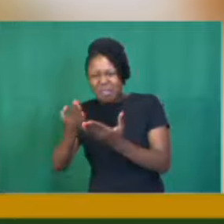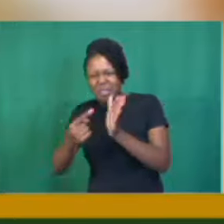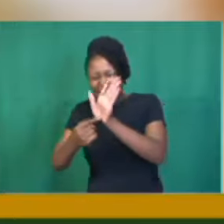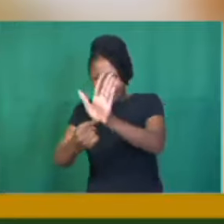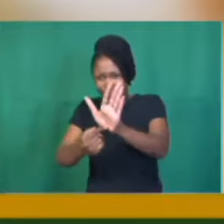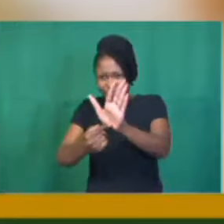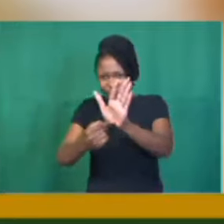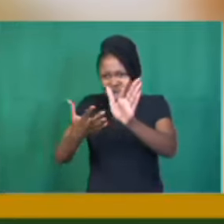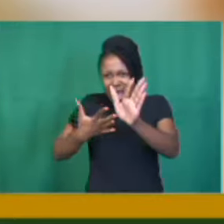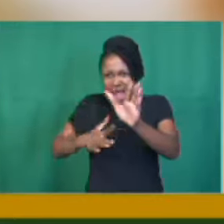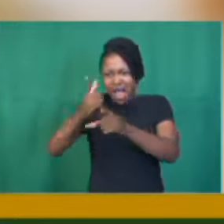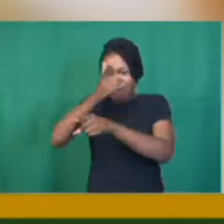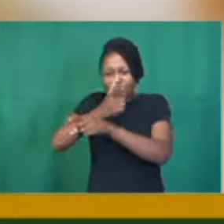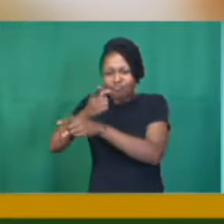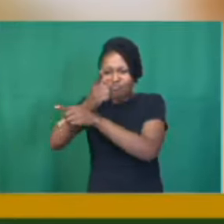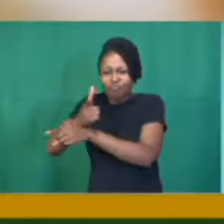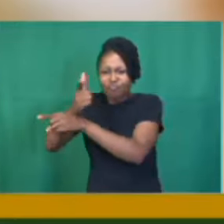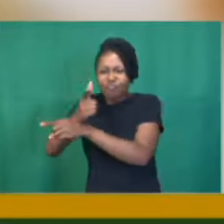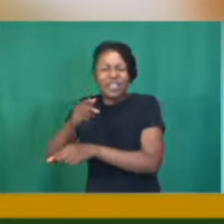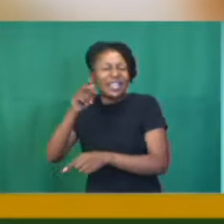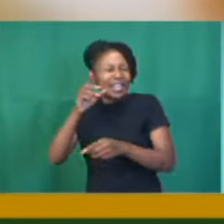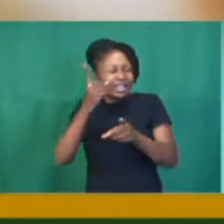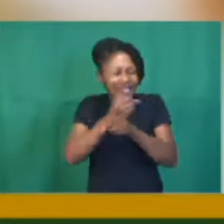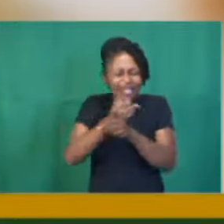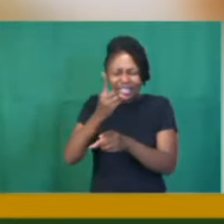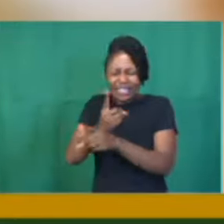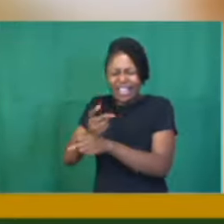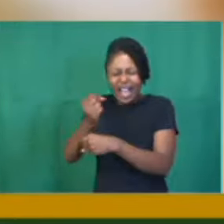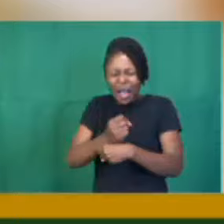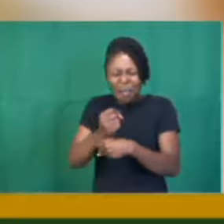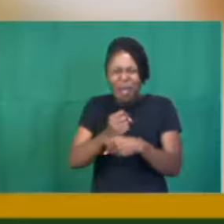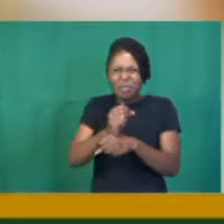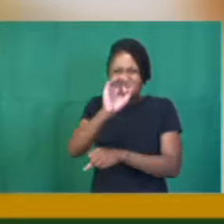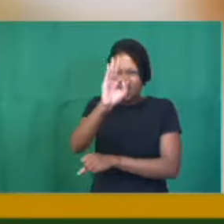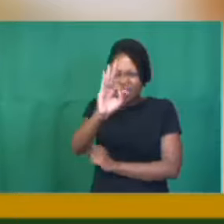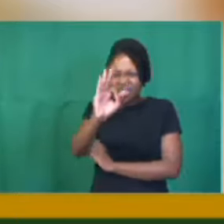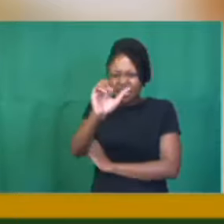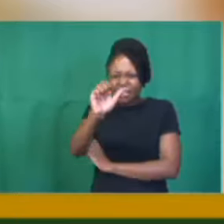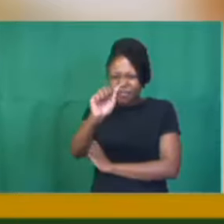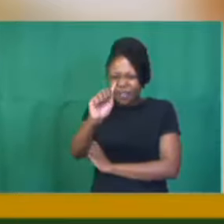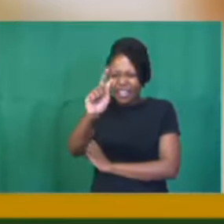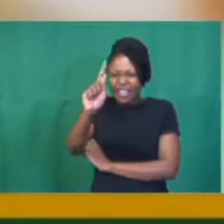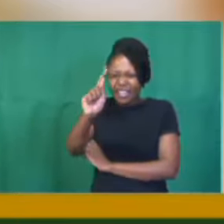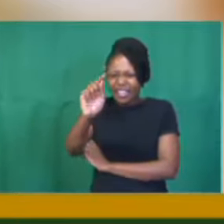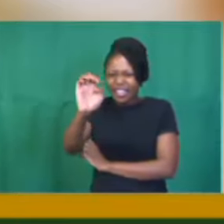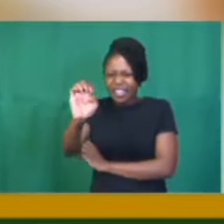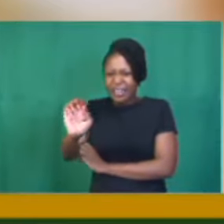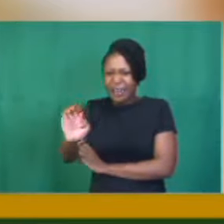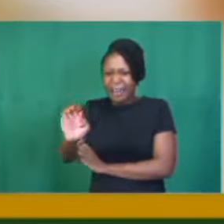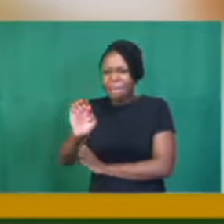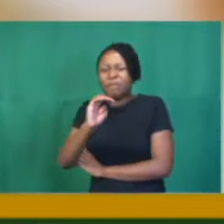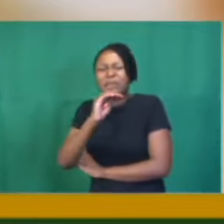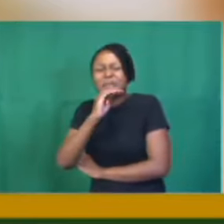now it means it is a done deal. Then what about fate? They are talking about fate here. That is an end result